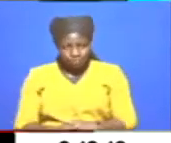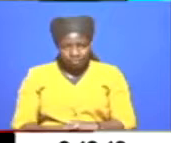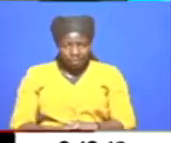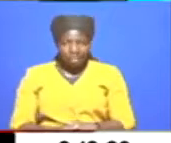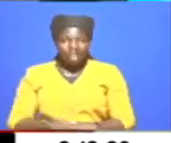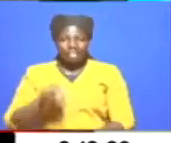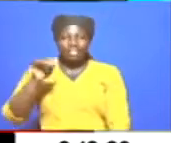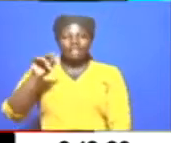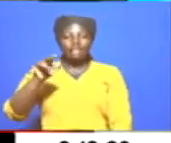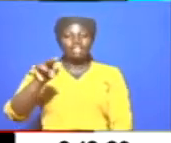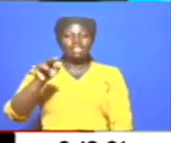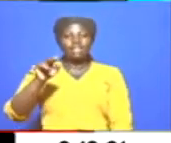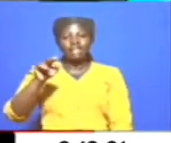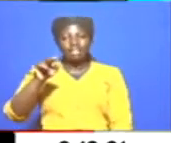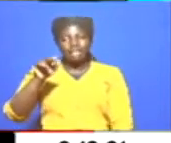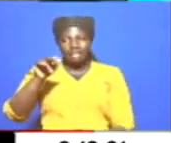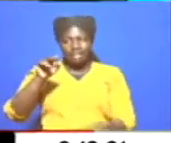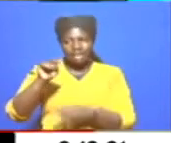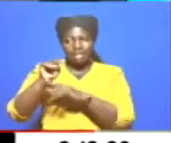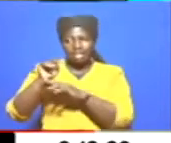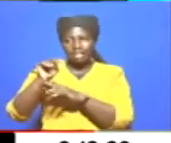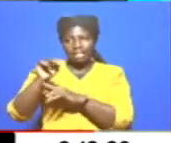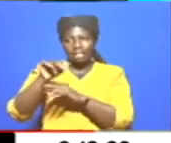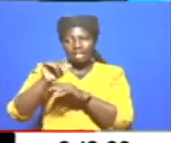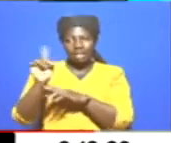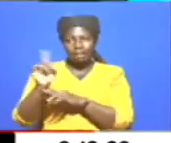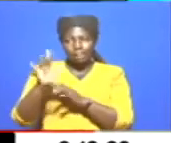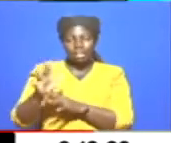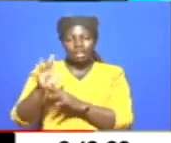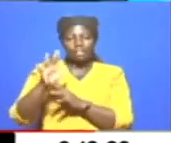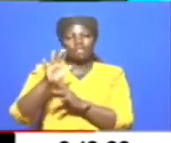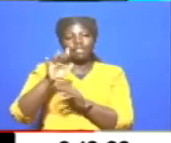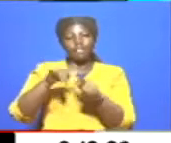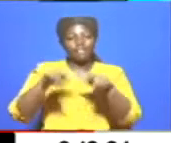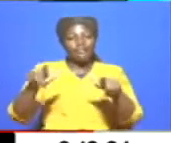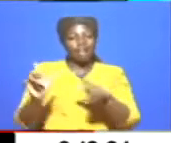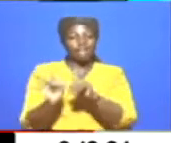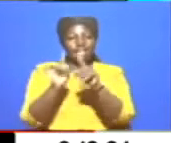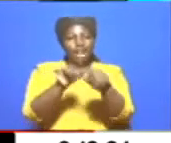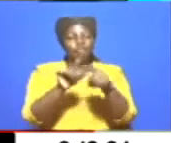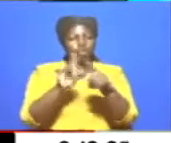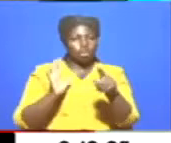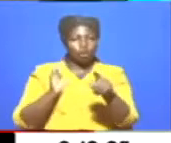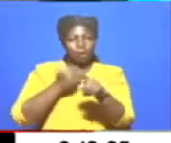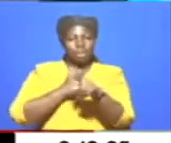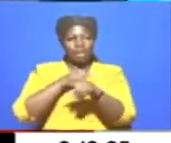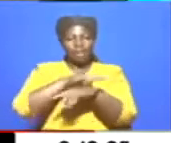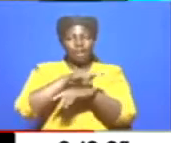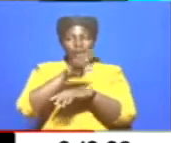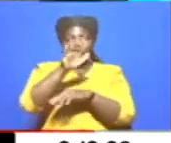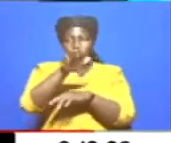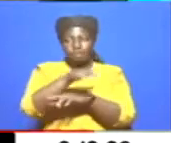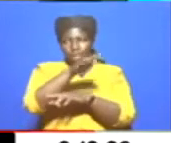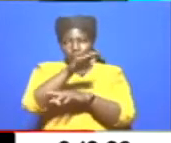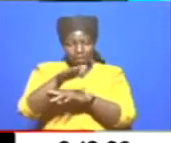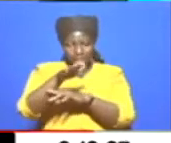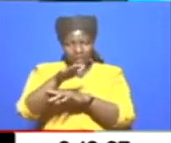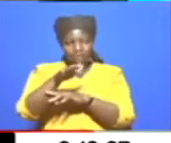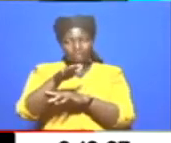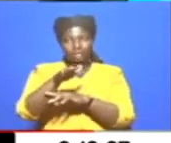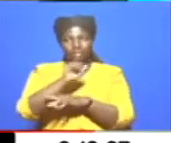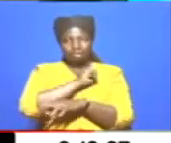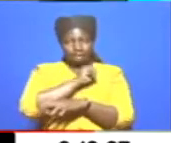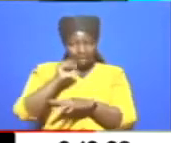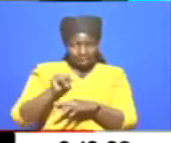Senate Devolution Committee documents detailing how private developers are leasing public land that is under the Nairobi